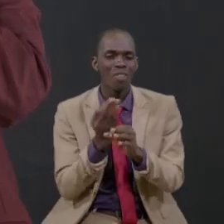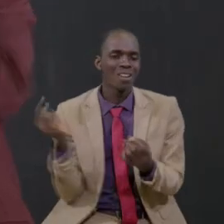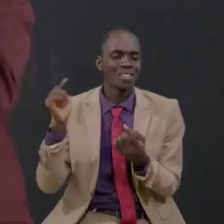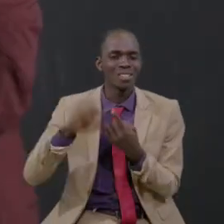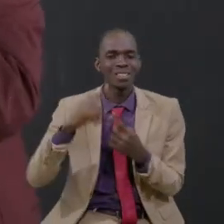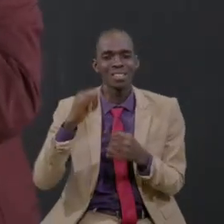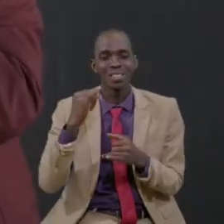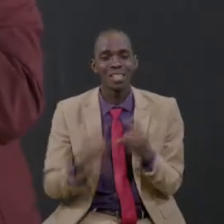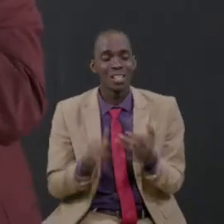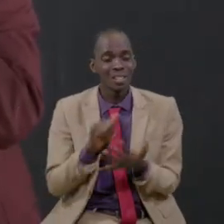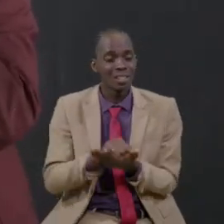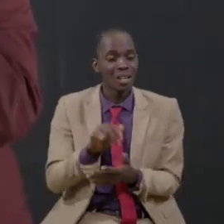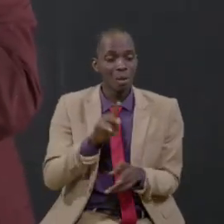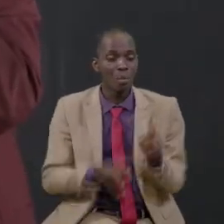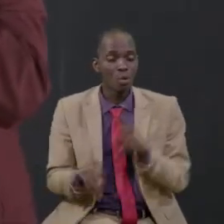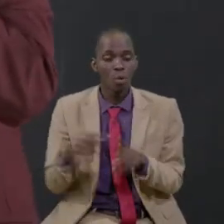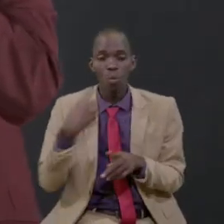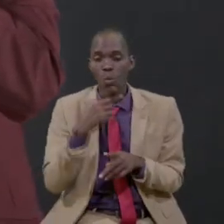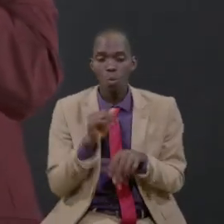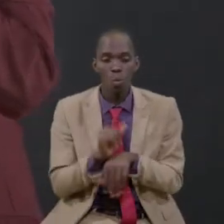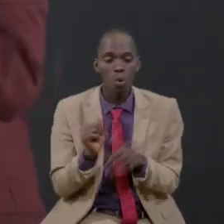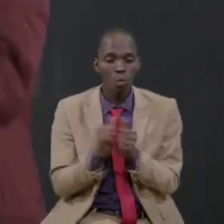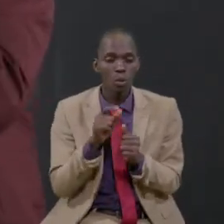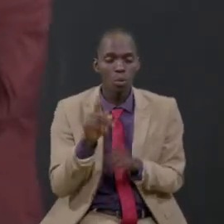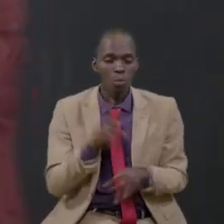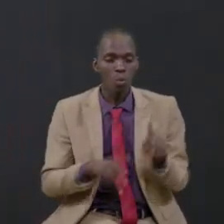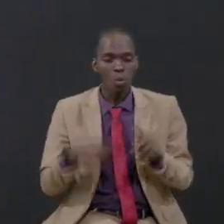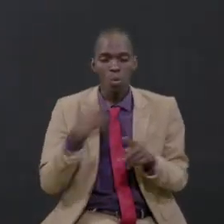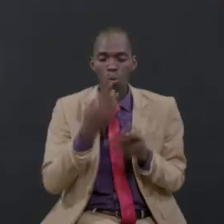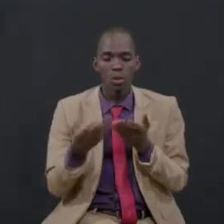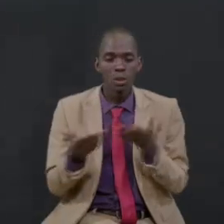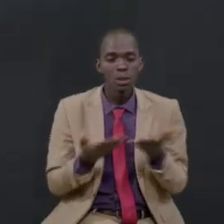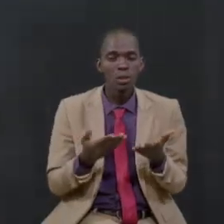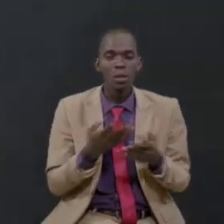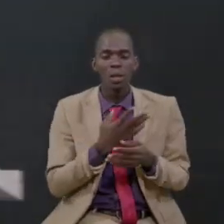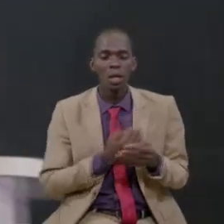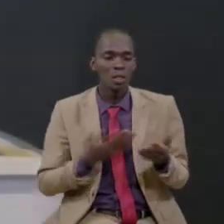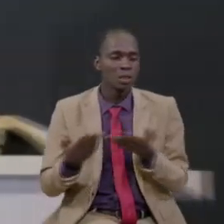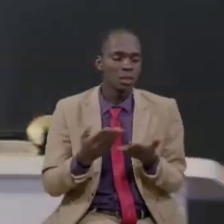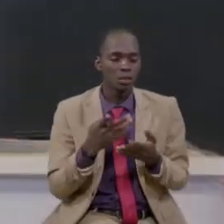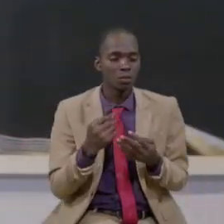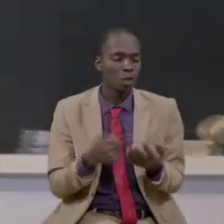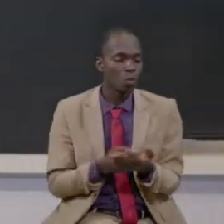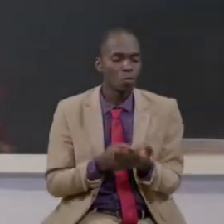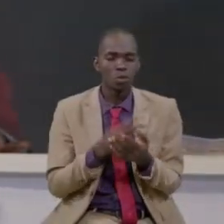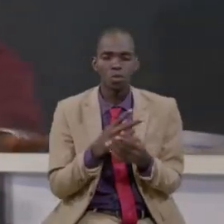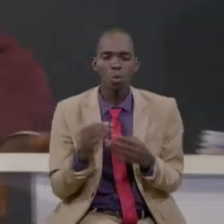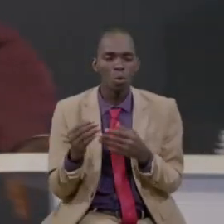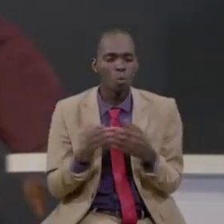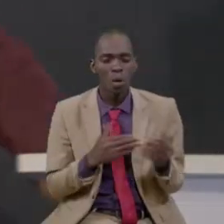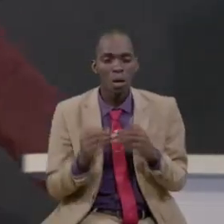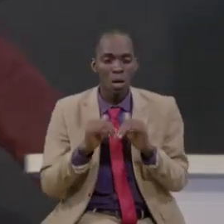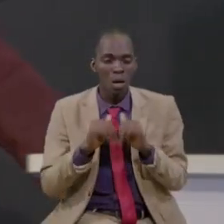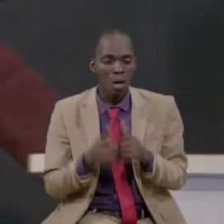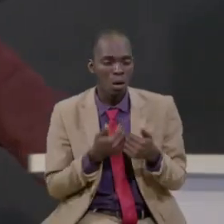with you, the people who serve, and they serve with the gospel, no matter how close they are to